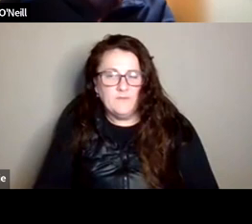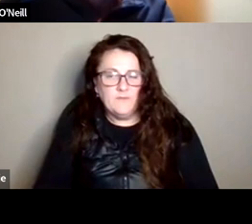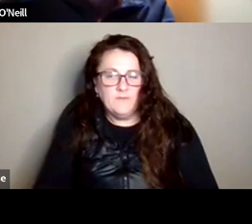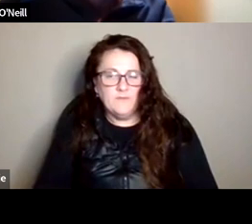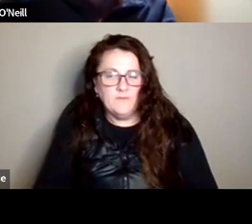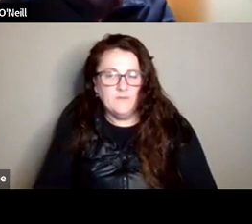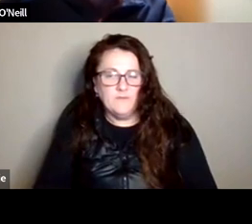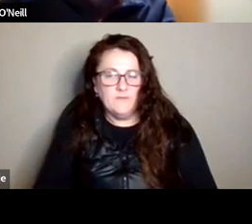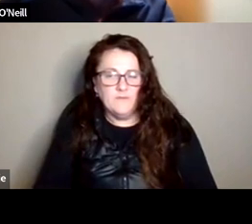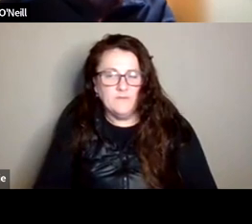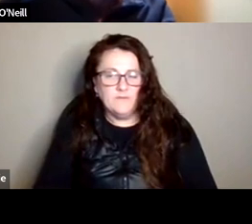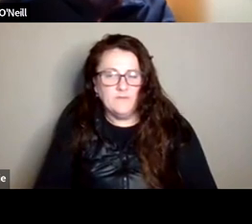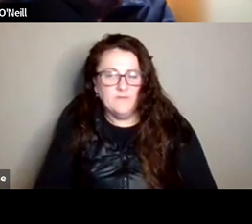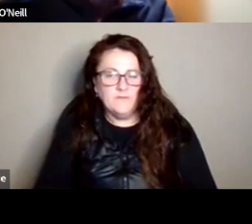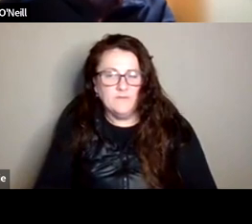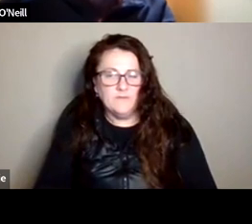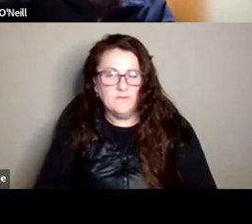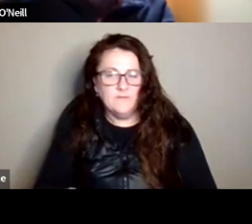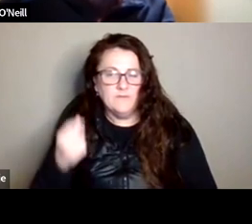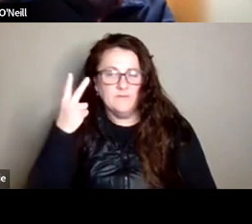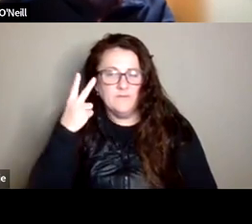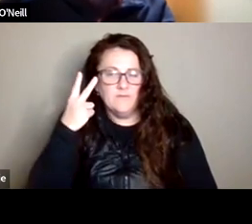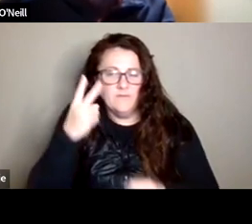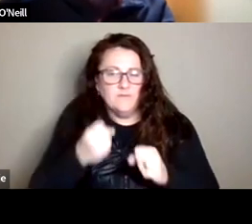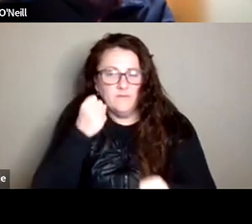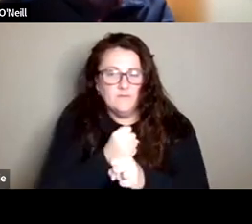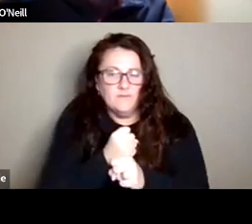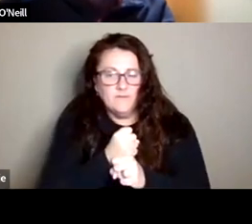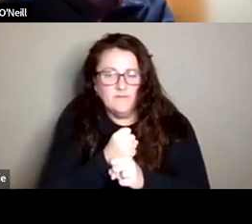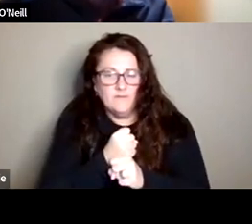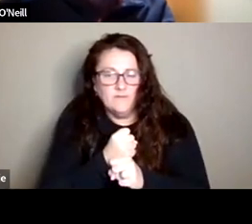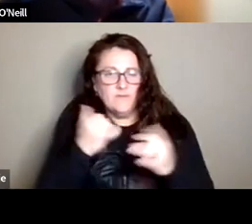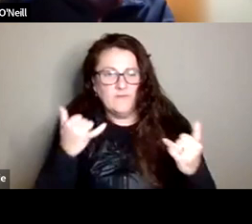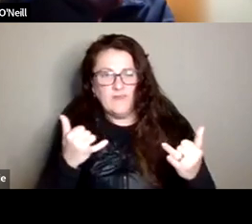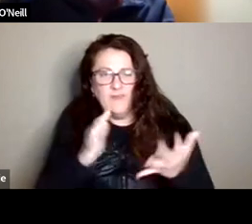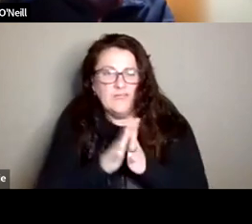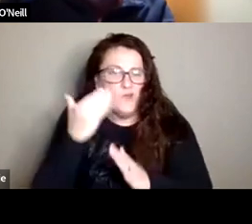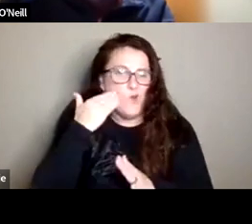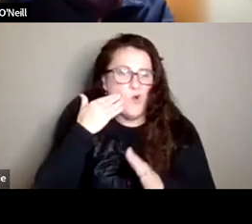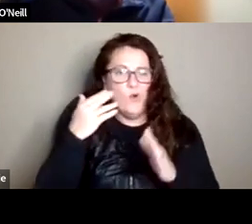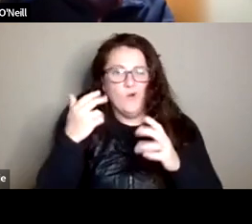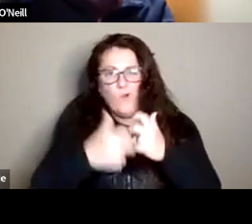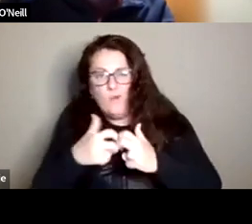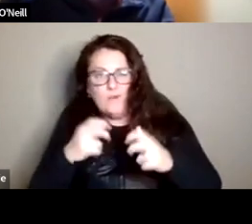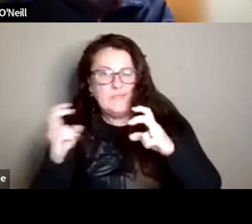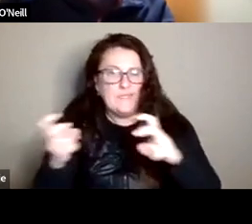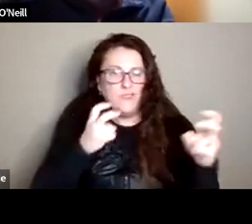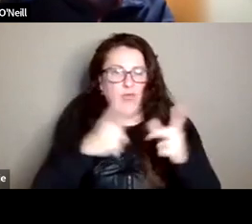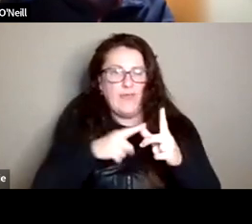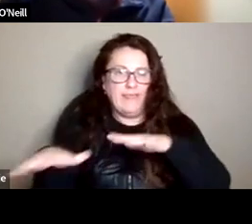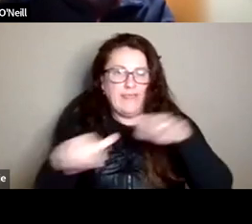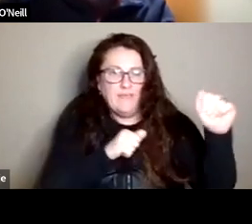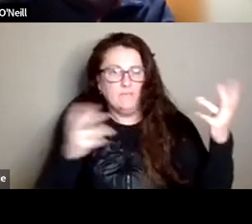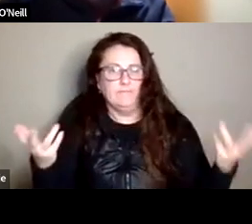If it's gonna take that person 2 years to get to know us and our issues and our opportunities, and they are gone, we